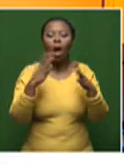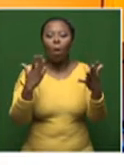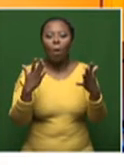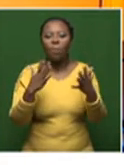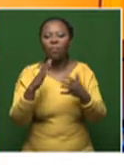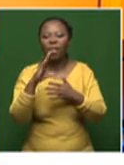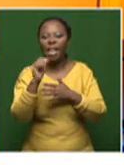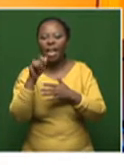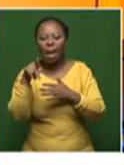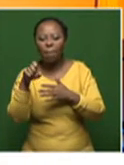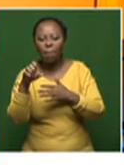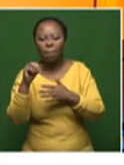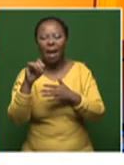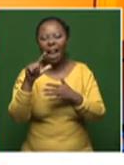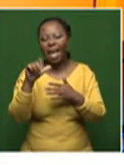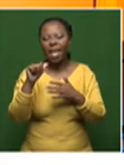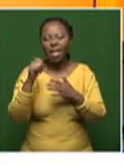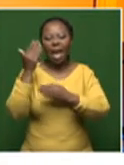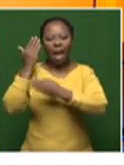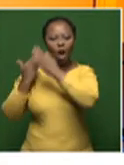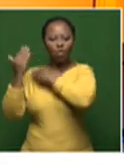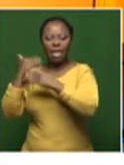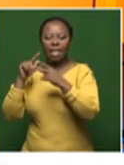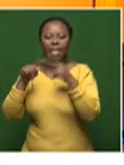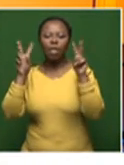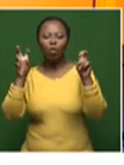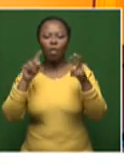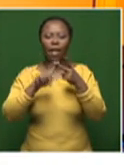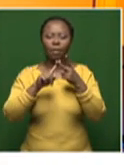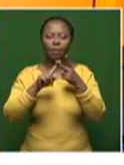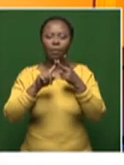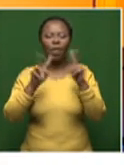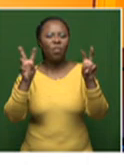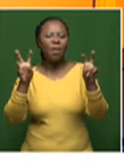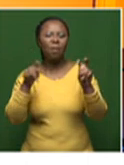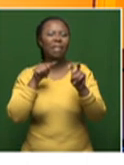Malay heritage. Why are these issues or these themes so close to your heart?